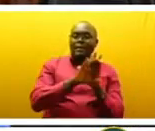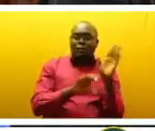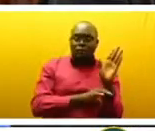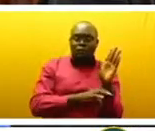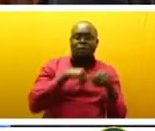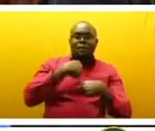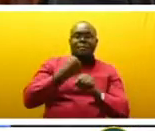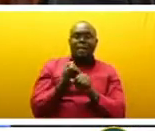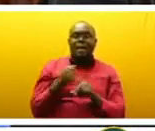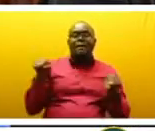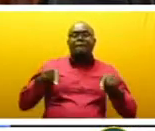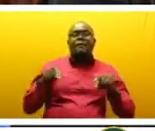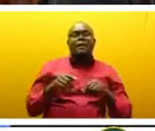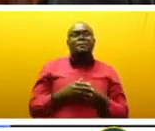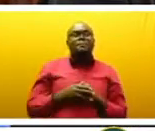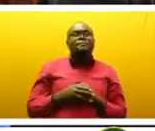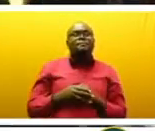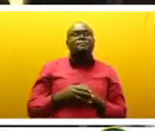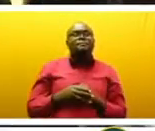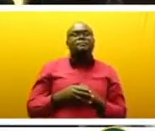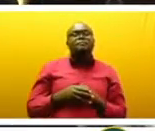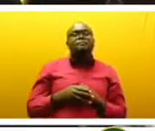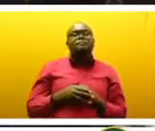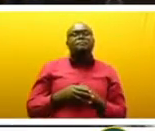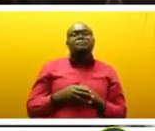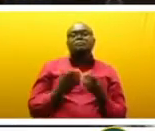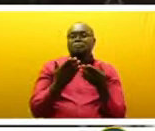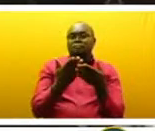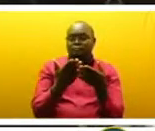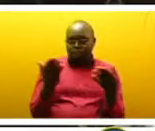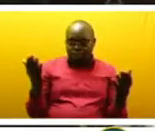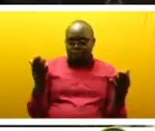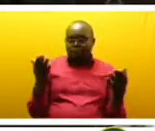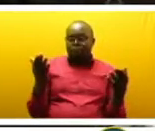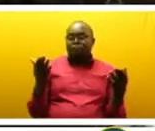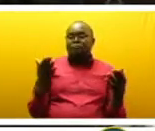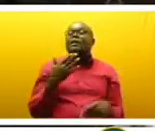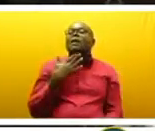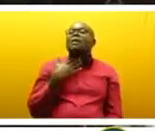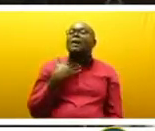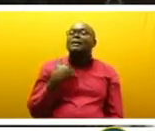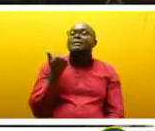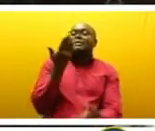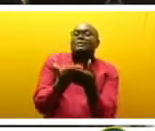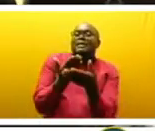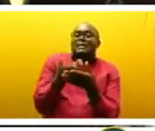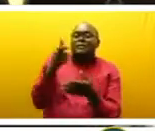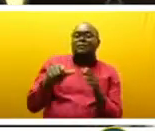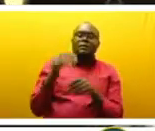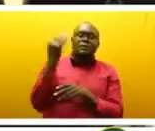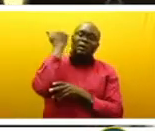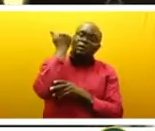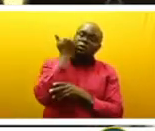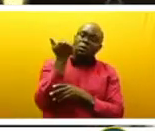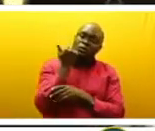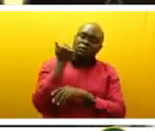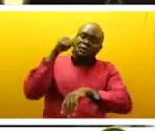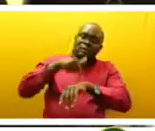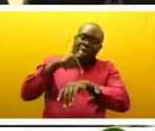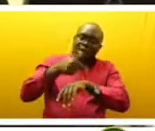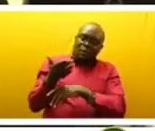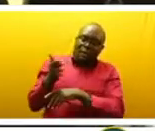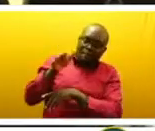fear. Your Lordships, your ladies, I want to suggest to this court, when you